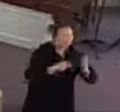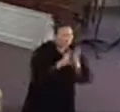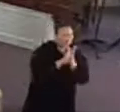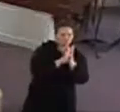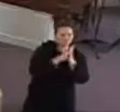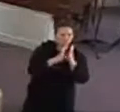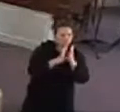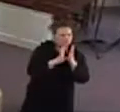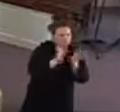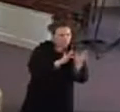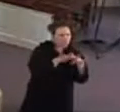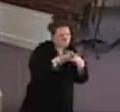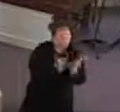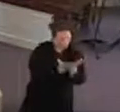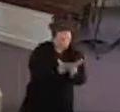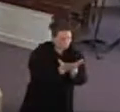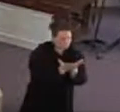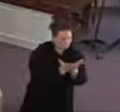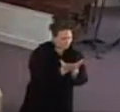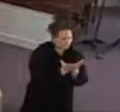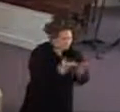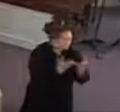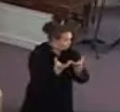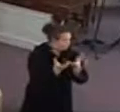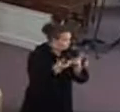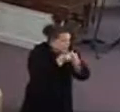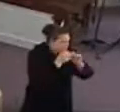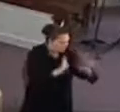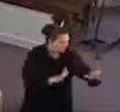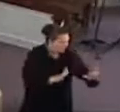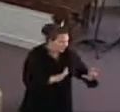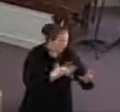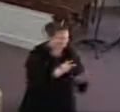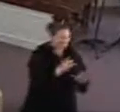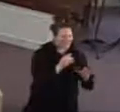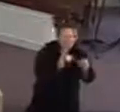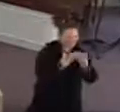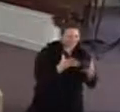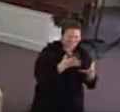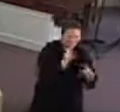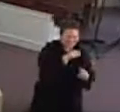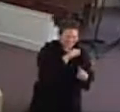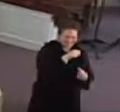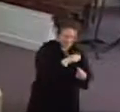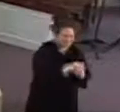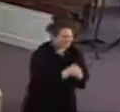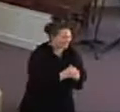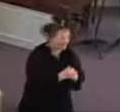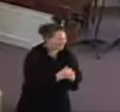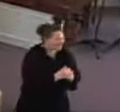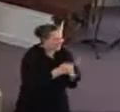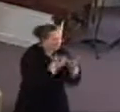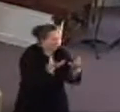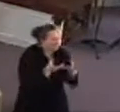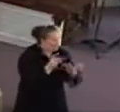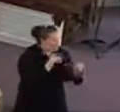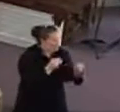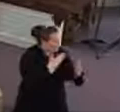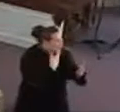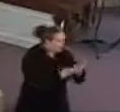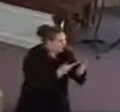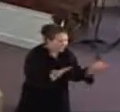God. Amen. I want to be a blessing because I like blessings. Come on. I want to do some good things